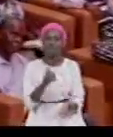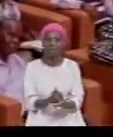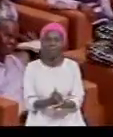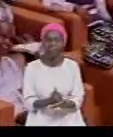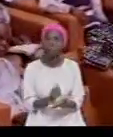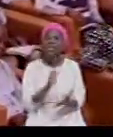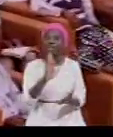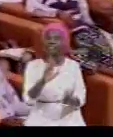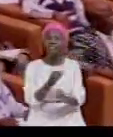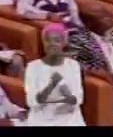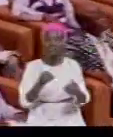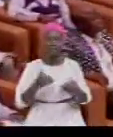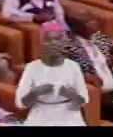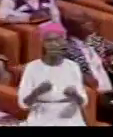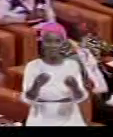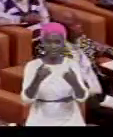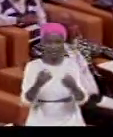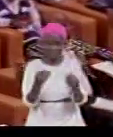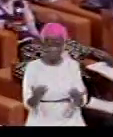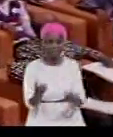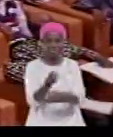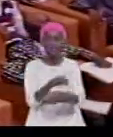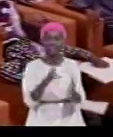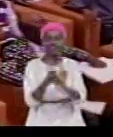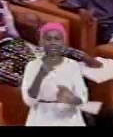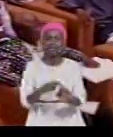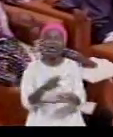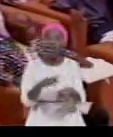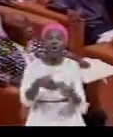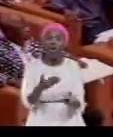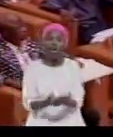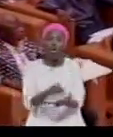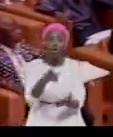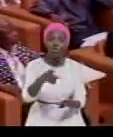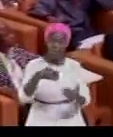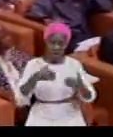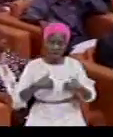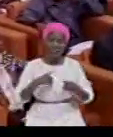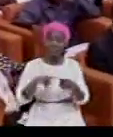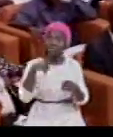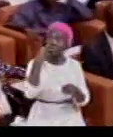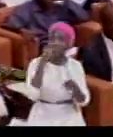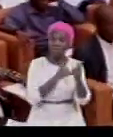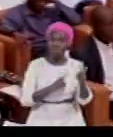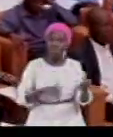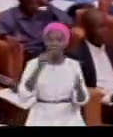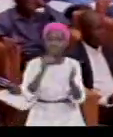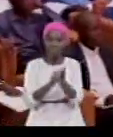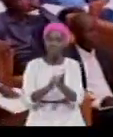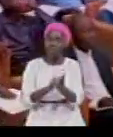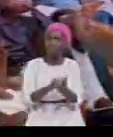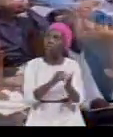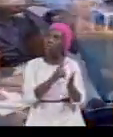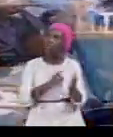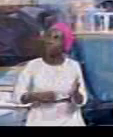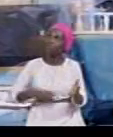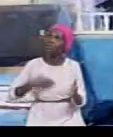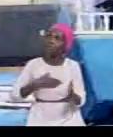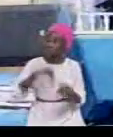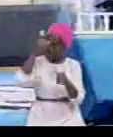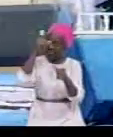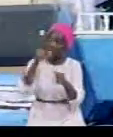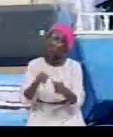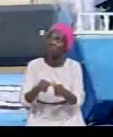has come today. All you have to tell the Lord is, remember Calvary. Remember Christ,